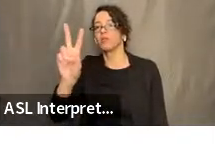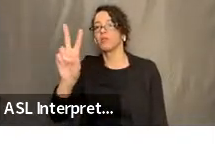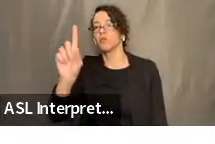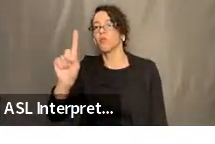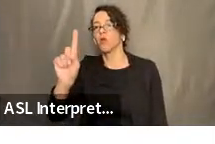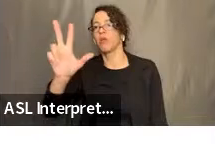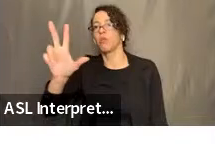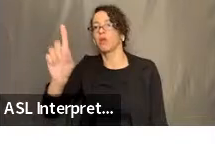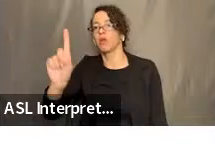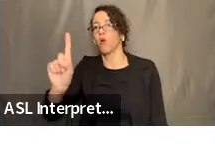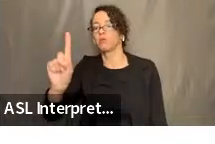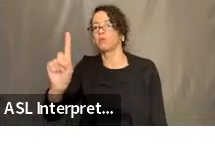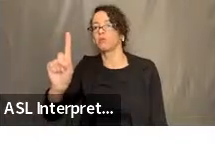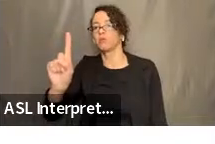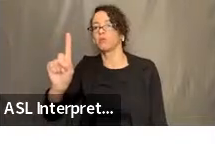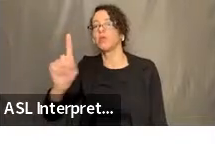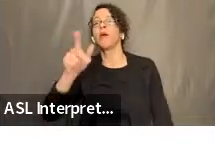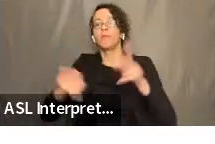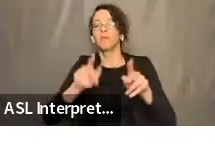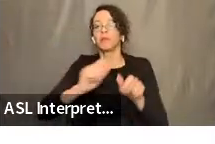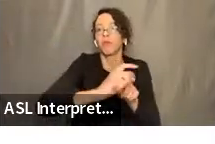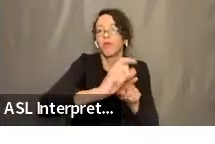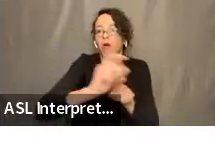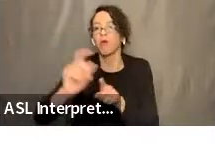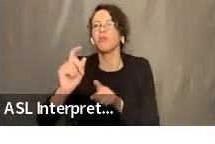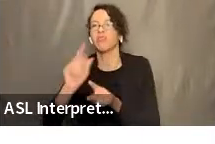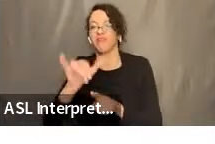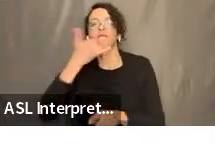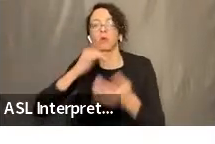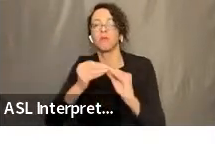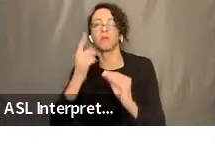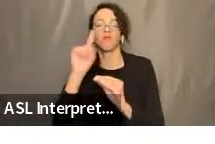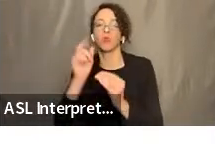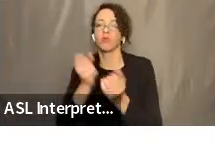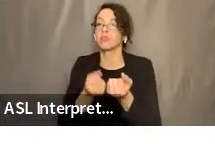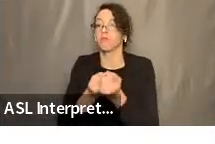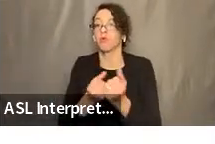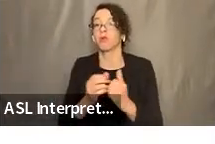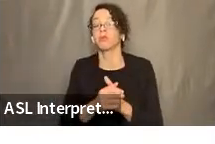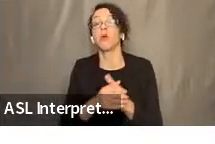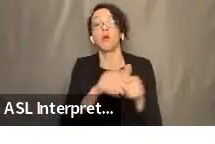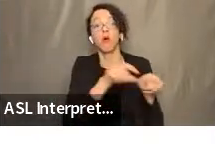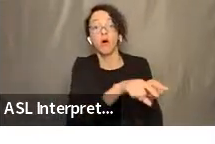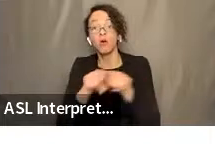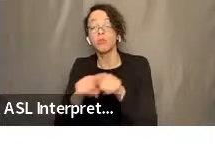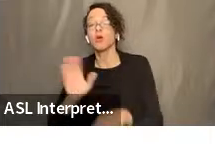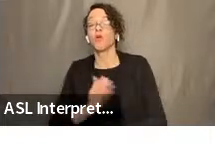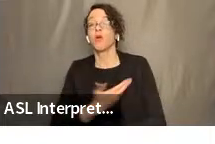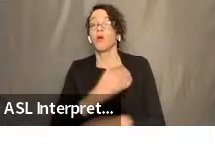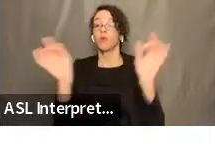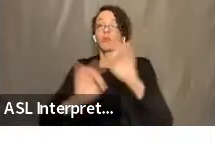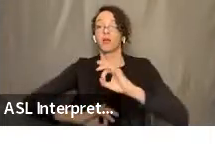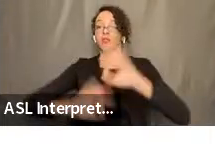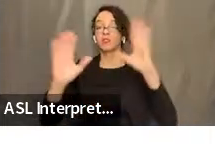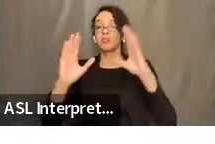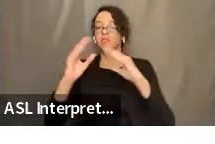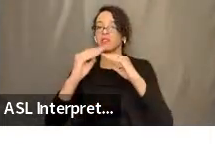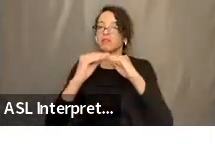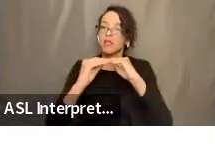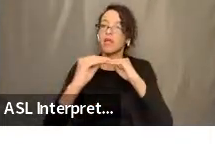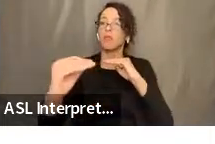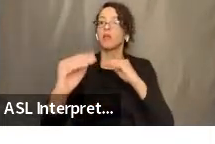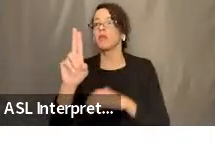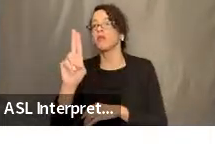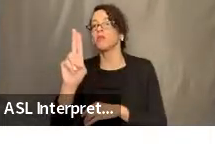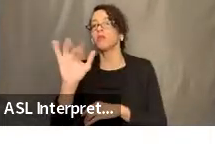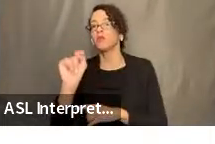1-800-309-2131 that individuals can call for support. Additionally, our crisis stabilization unit accepts clients